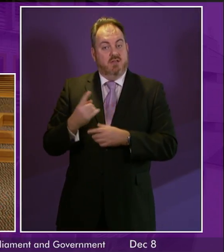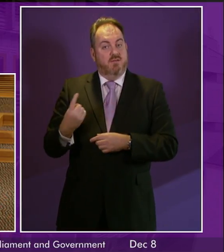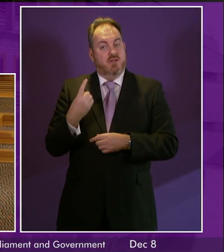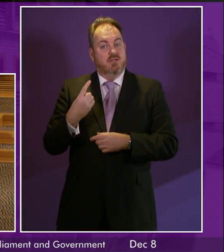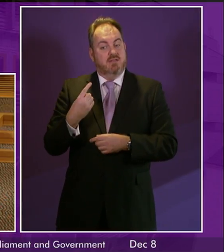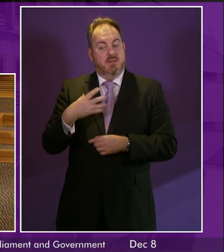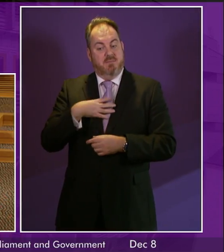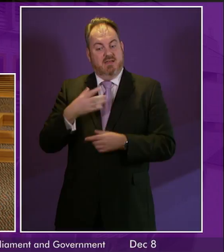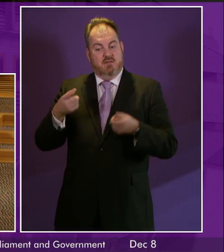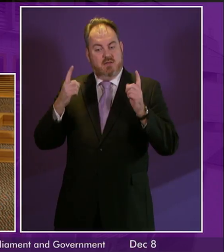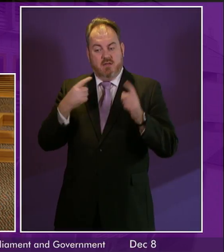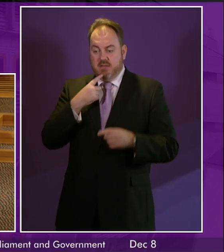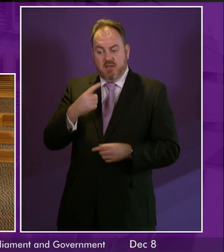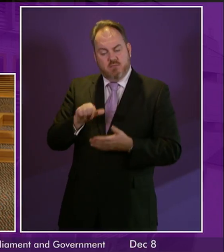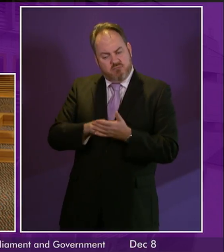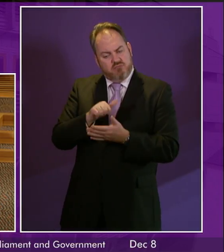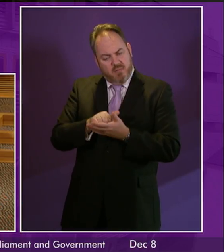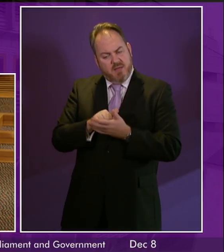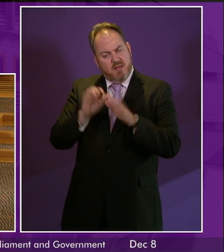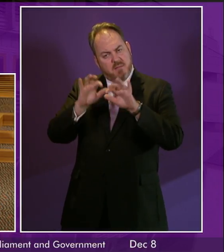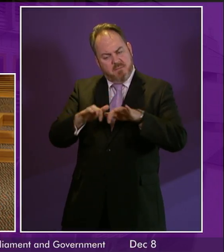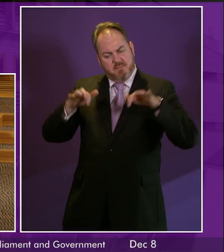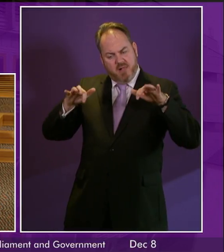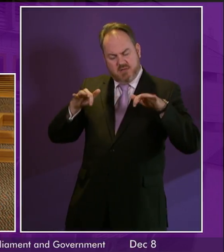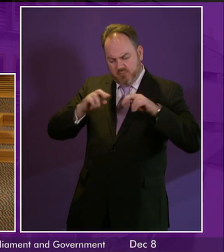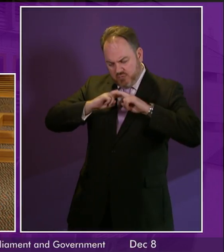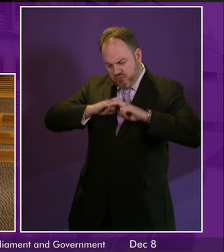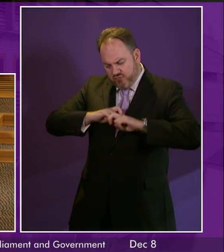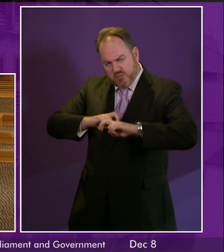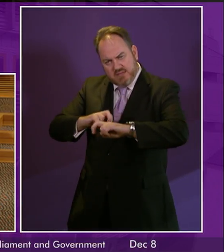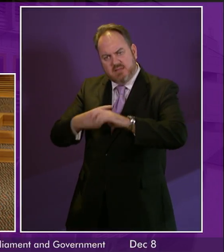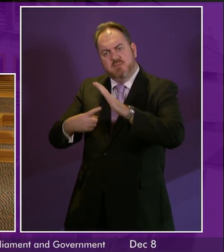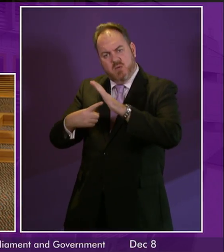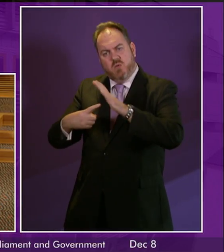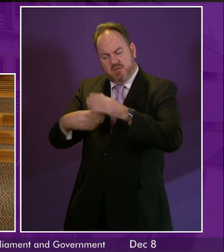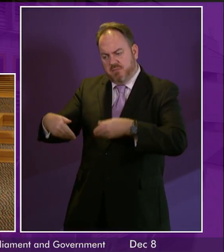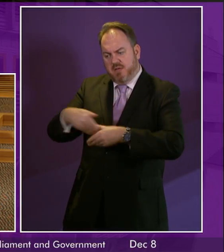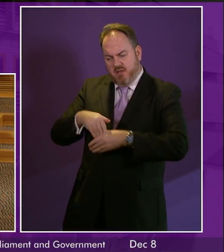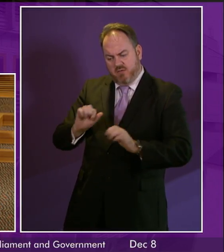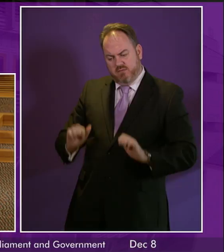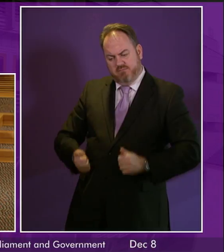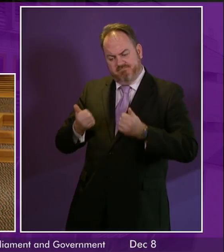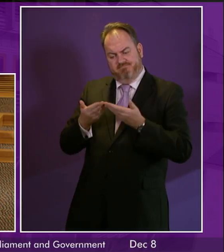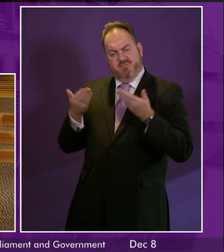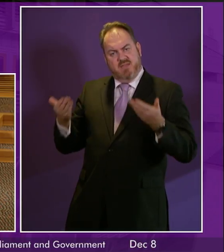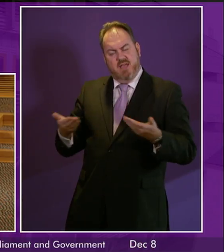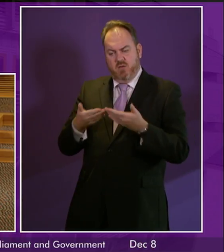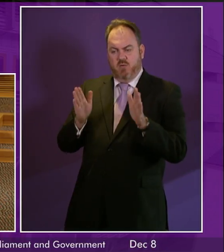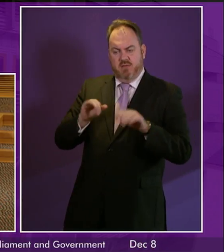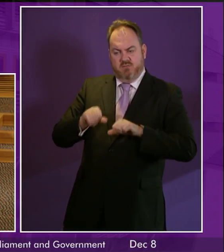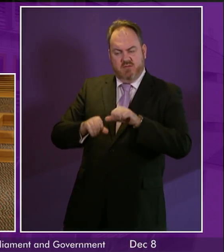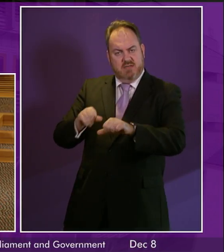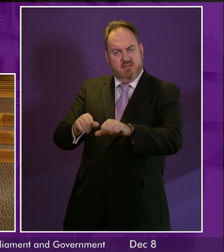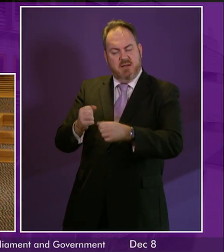that proper parliamentary scrutiny is a key element of the Brexit process. I'm aware that the Minister for UK Negotiations,